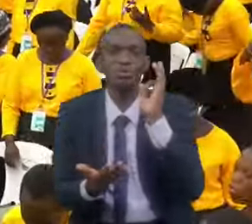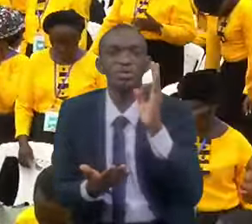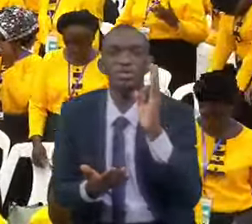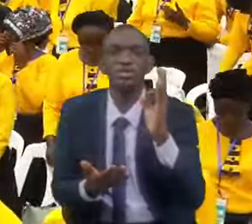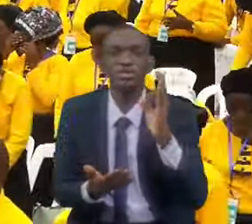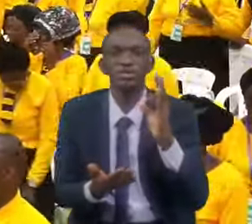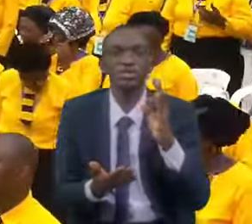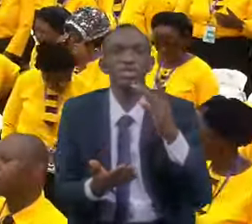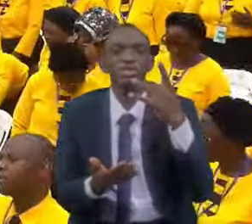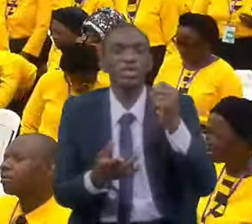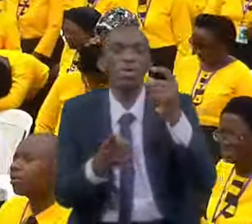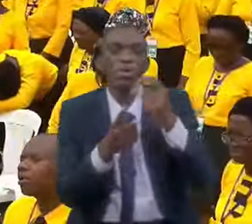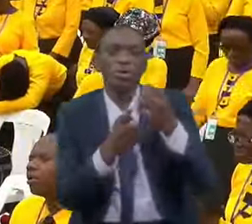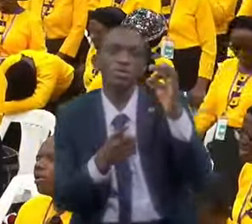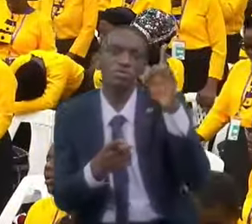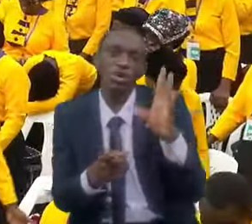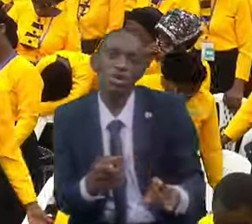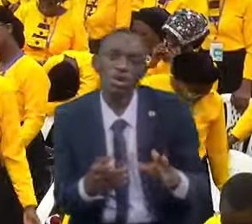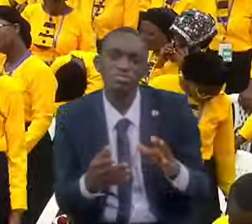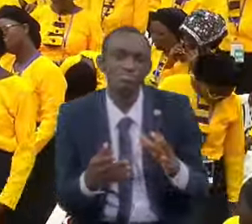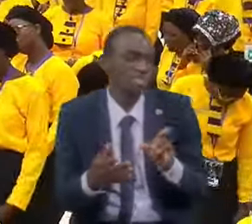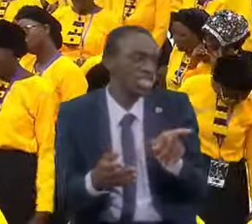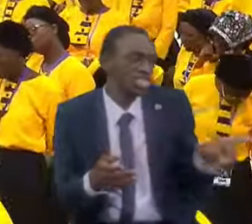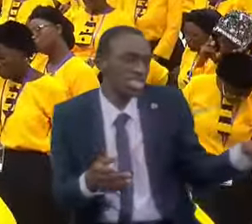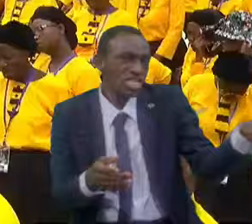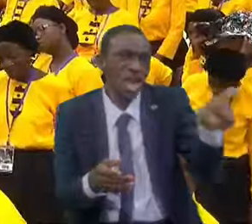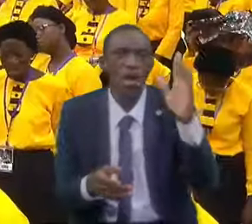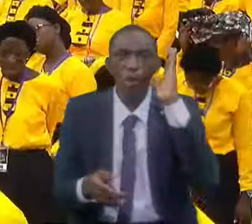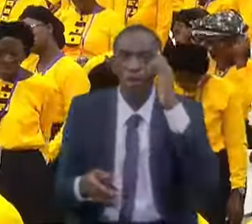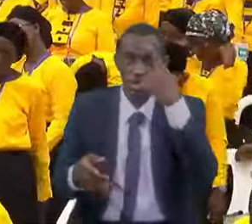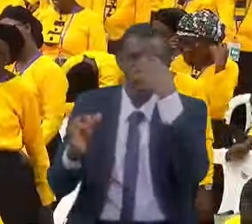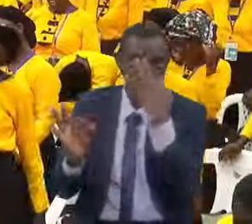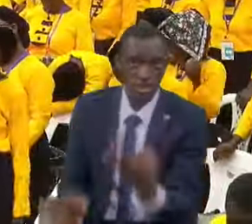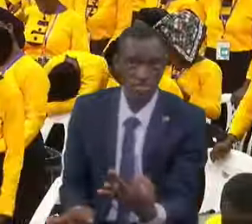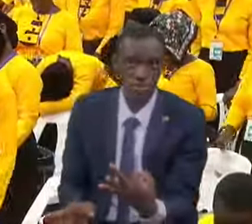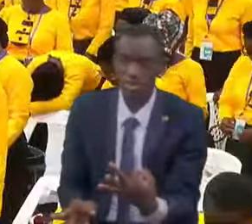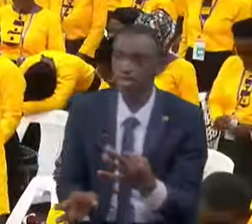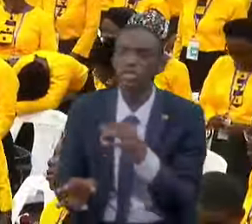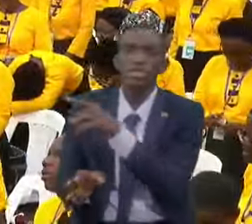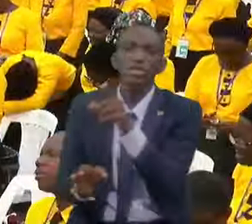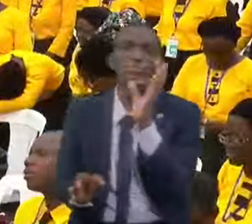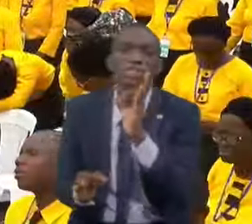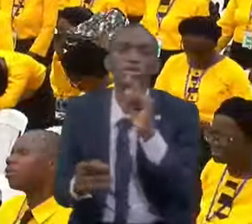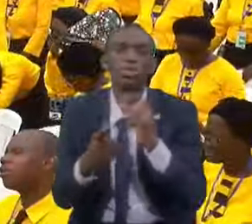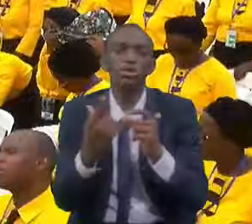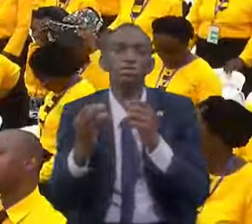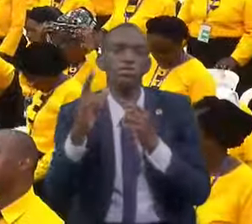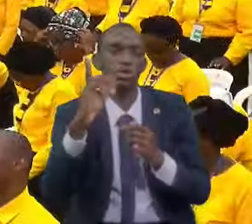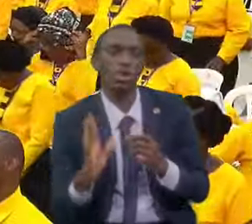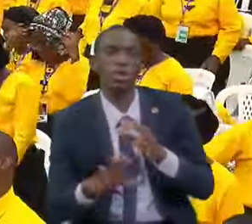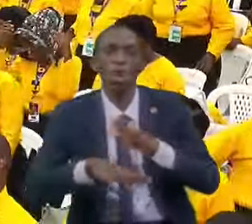the word of the Lord on marriage or not. Don't let